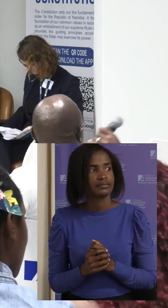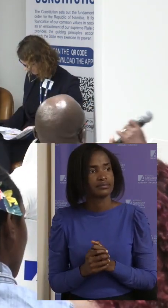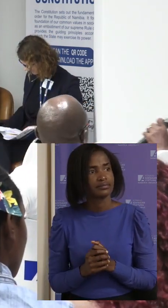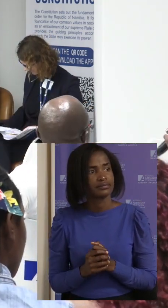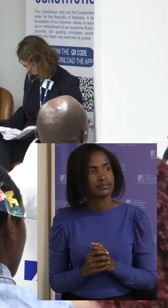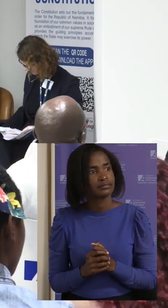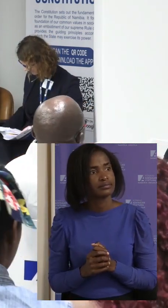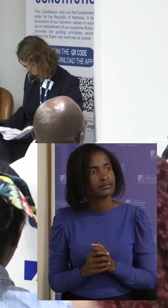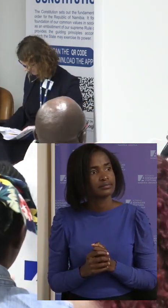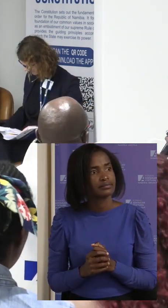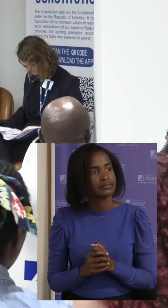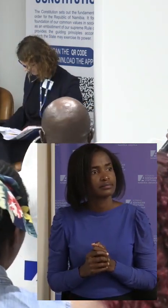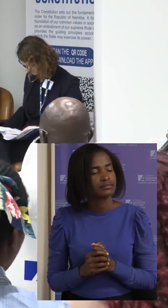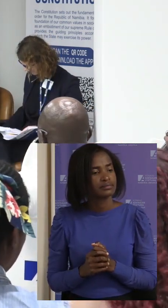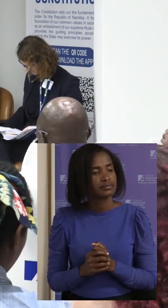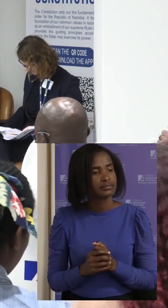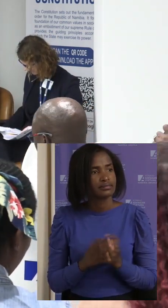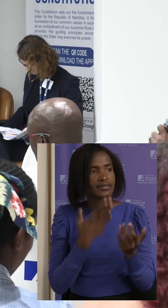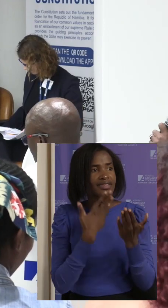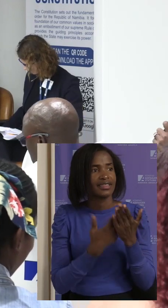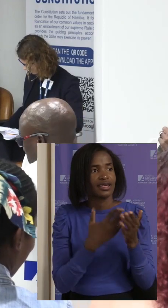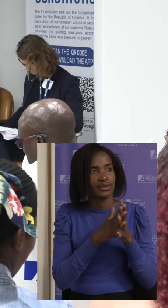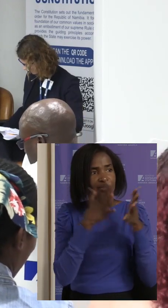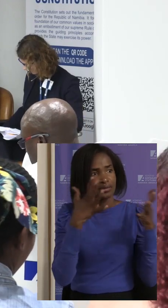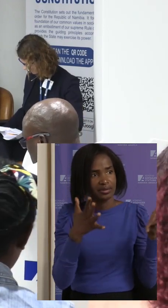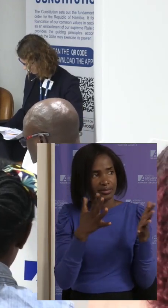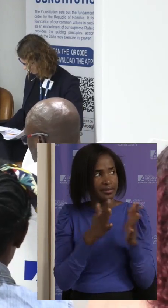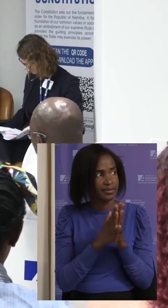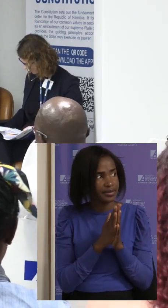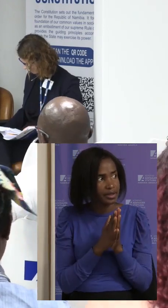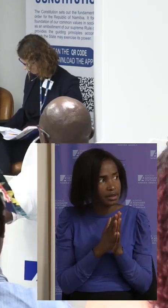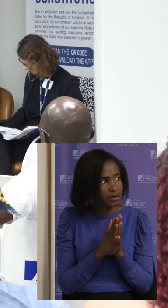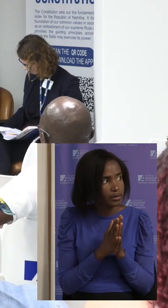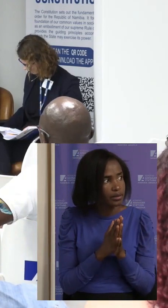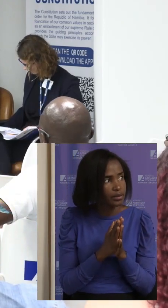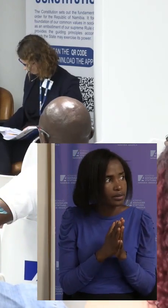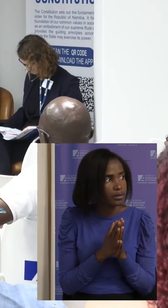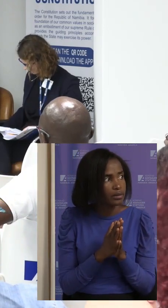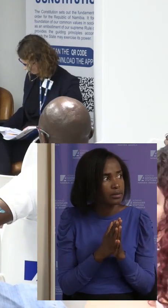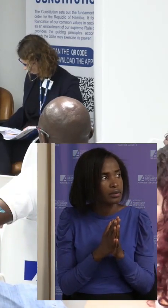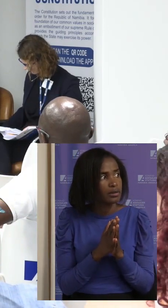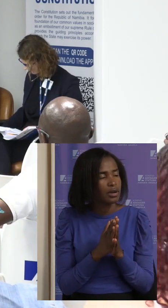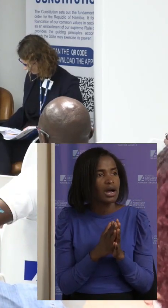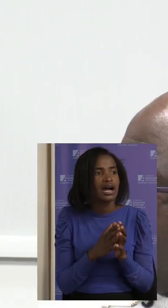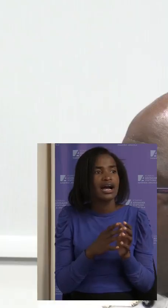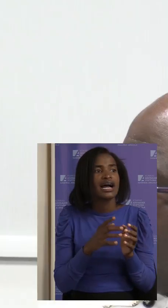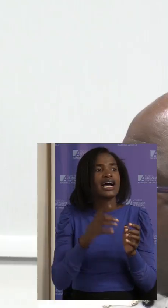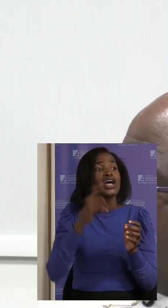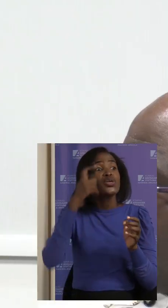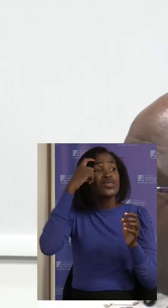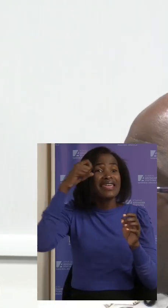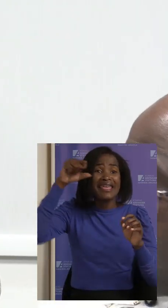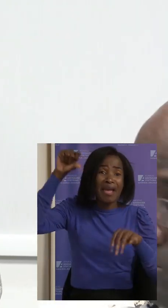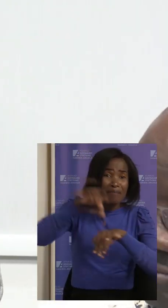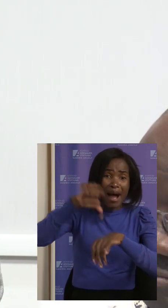Okay, thank you so much. At the end of the day, it's not really all doom. There's a lot